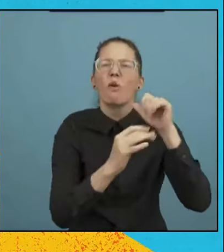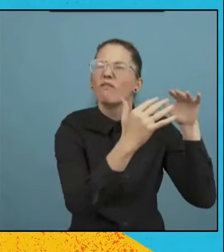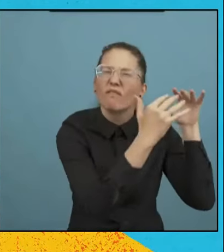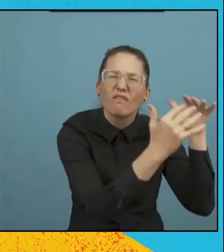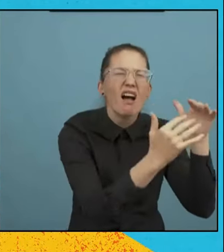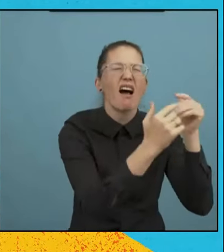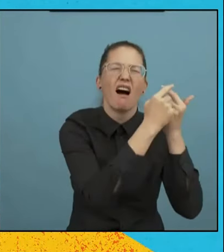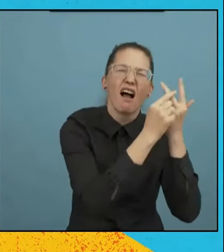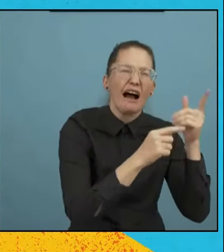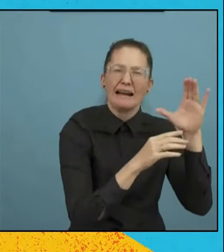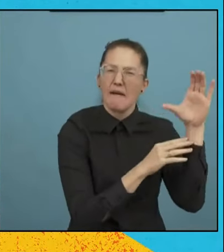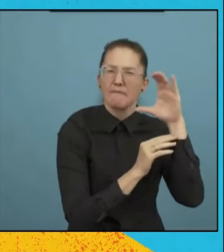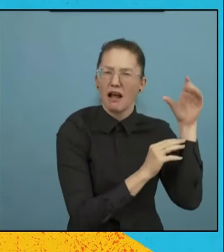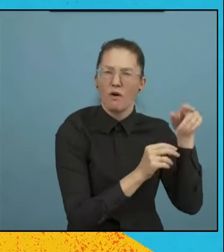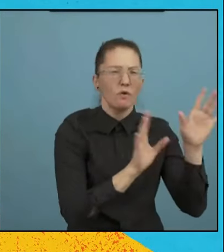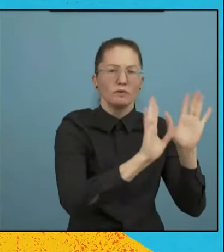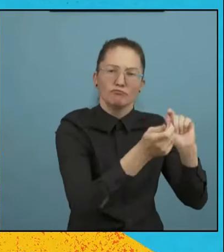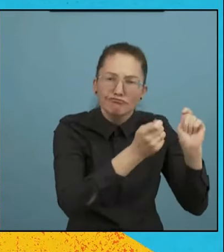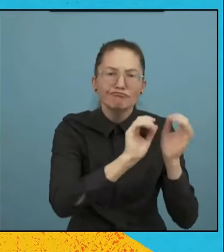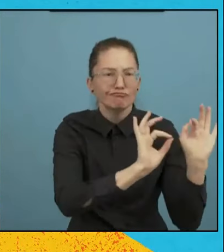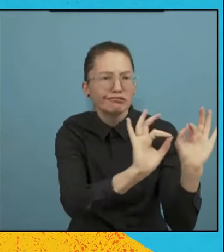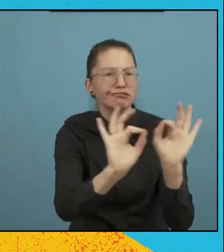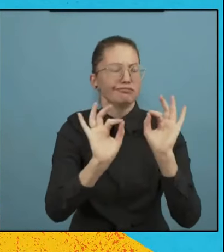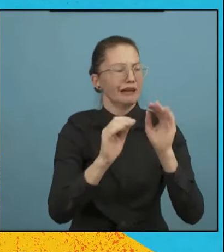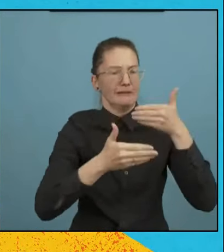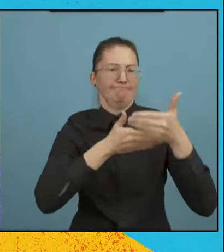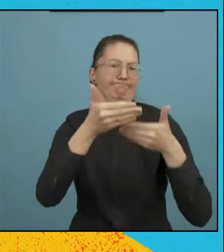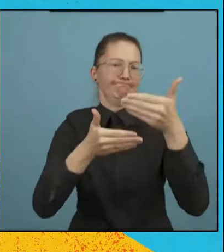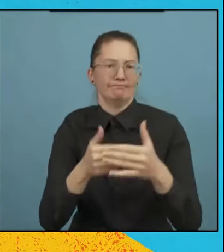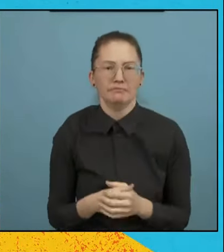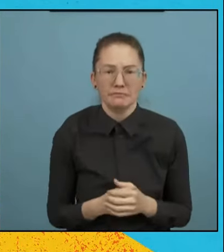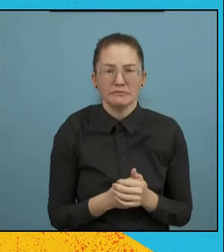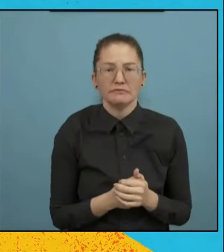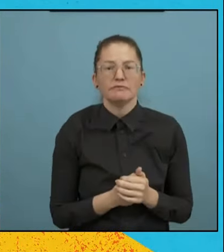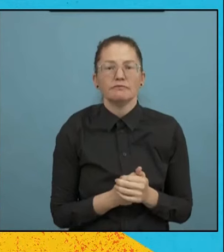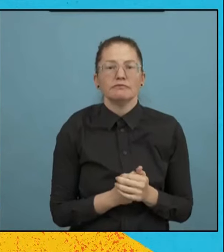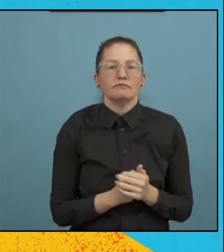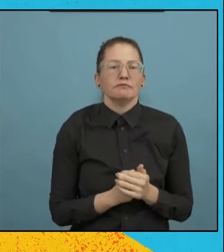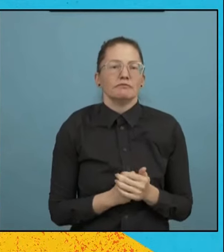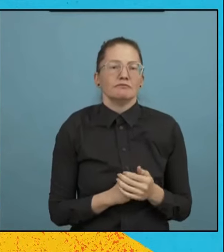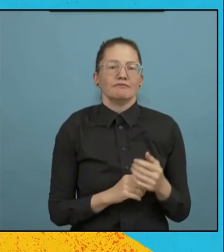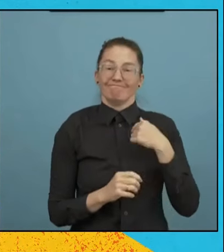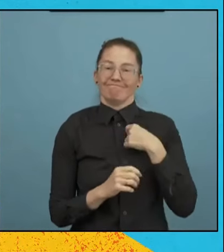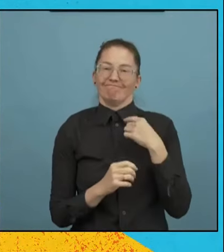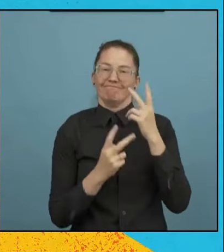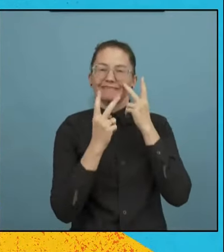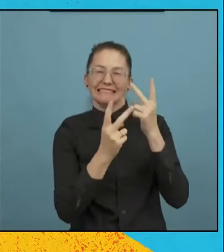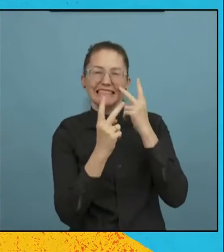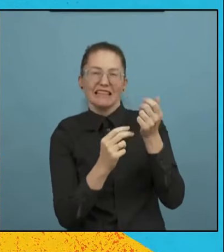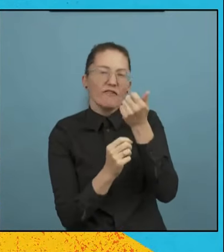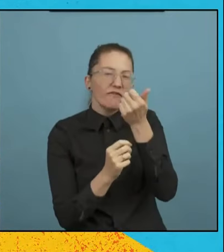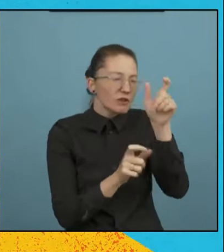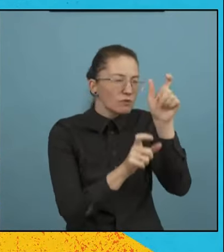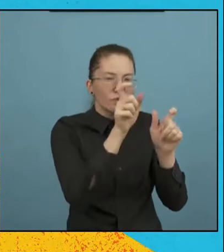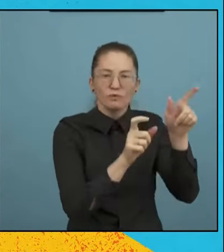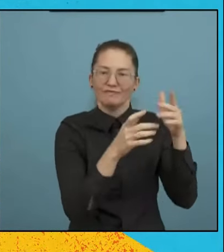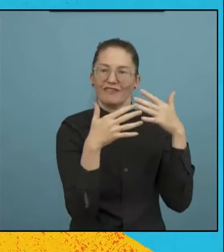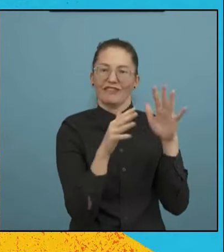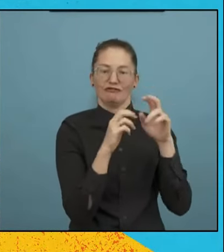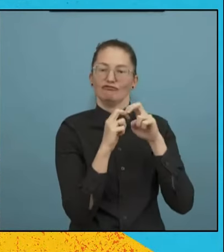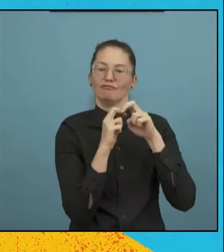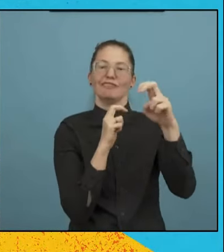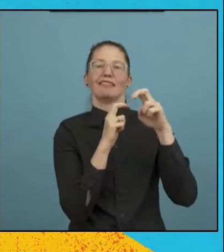young people are here and they are working towards the SDGs and they will not stop until we see meaningful and concrete change. Thank